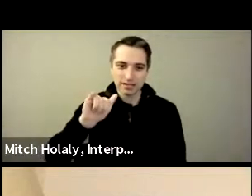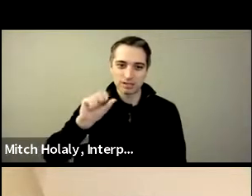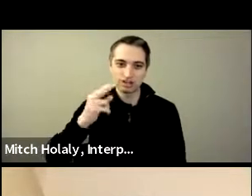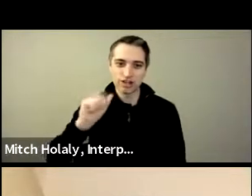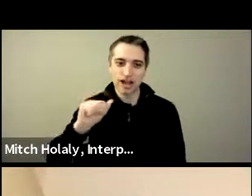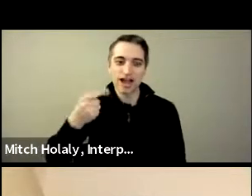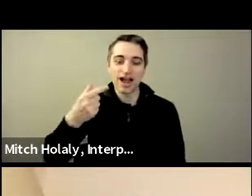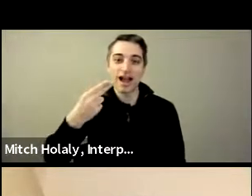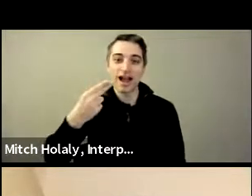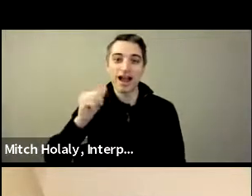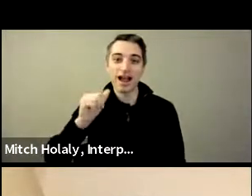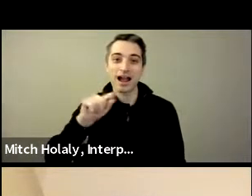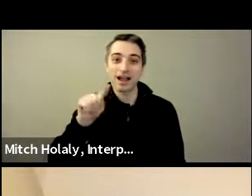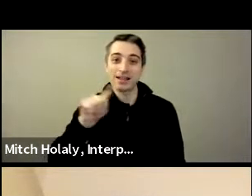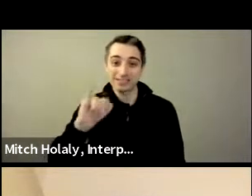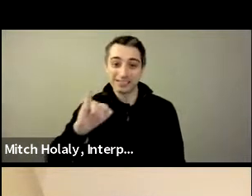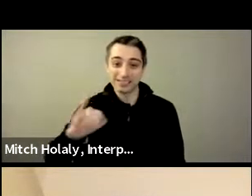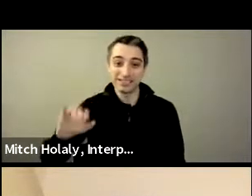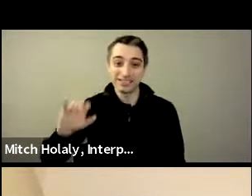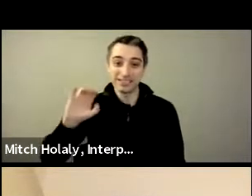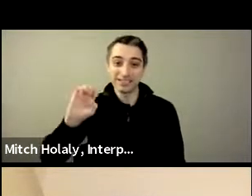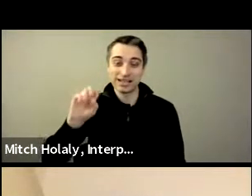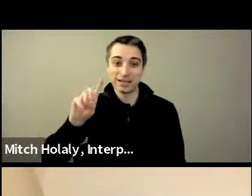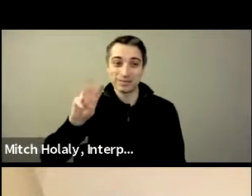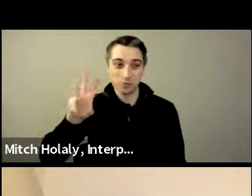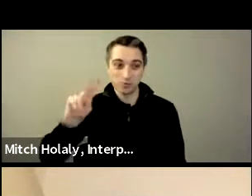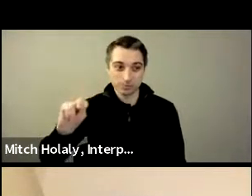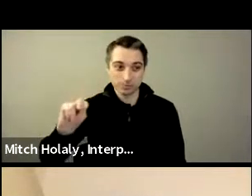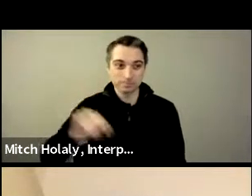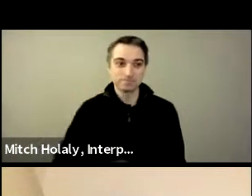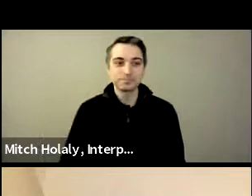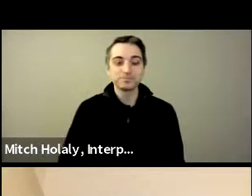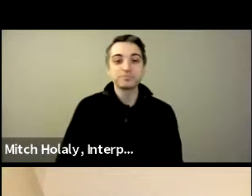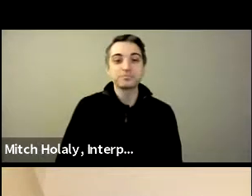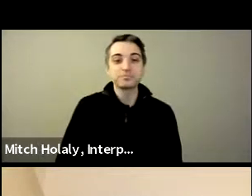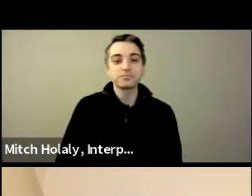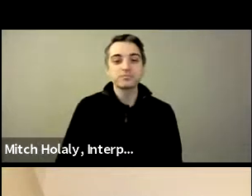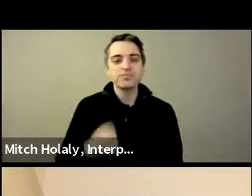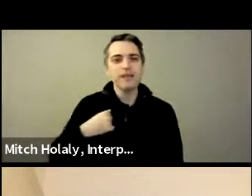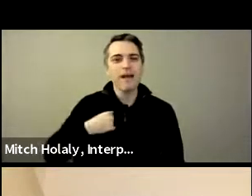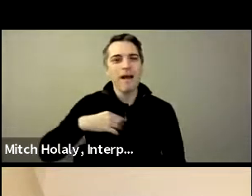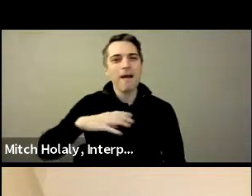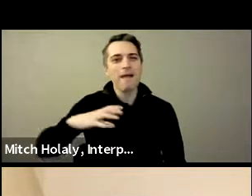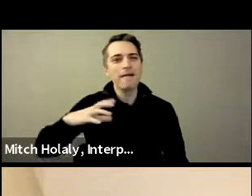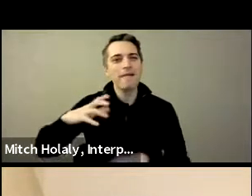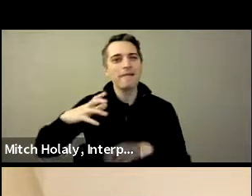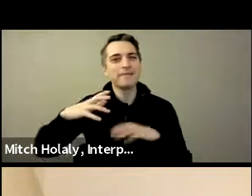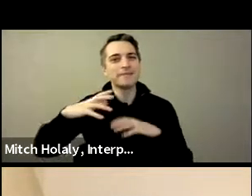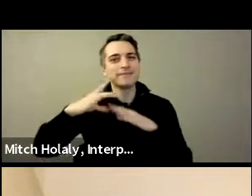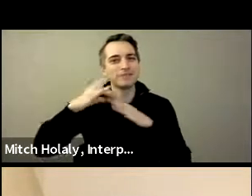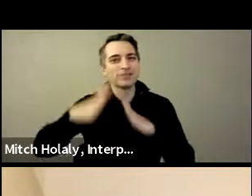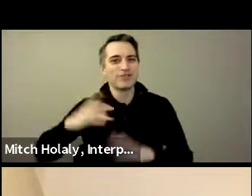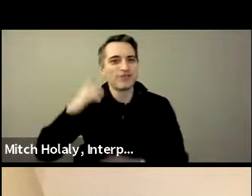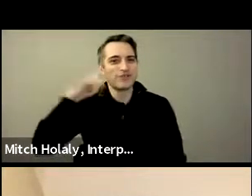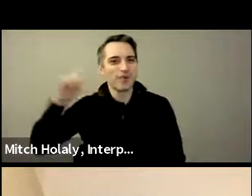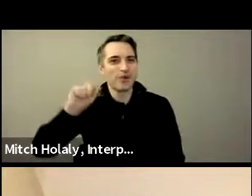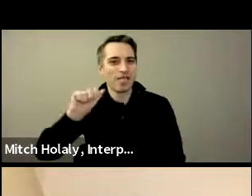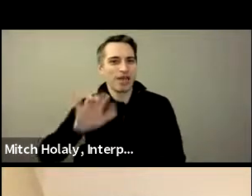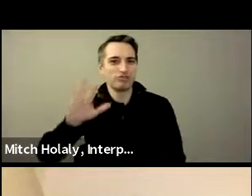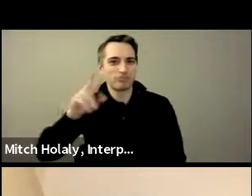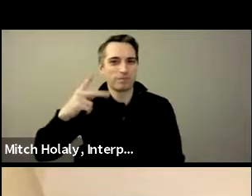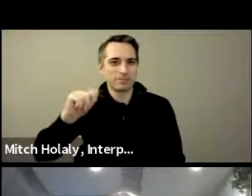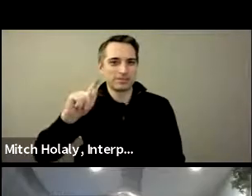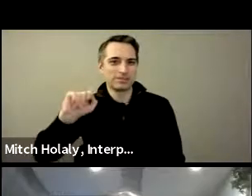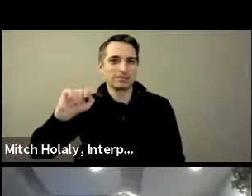I'm the chair of the Michigan Asian Pacific American Affairs Commission. The mission of the commission is to advance the full and